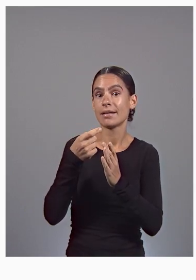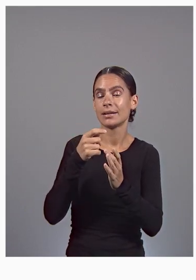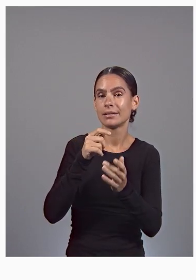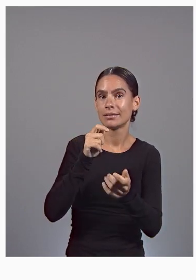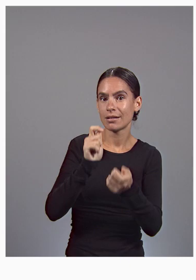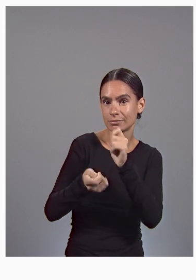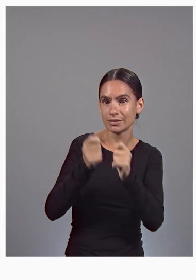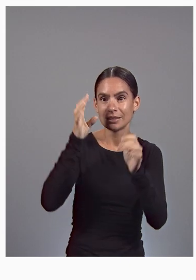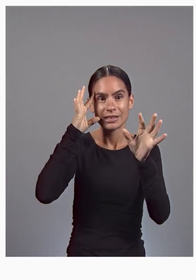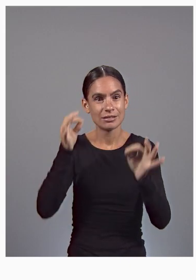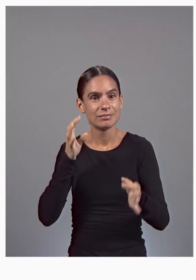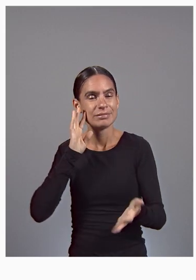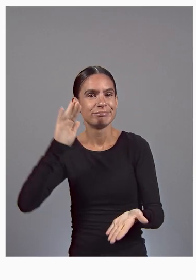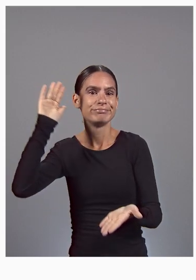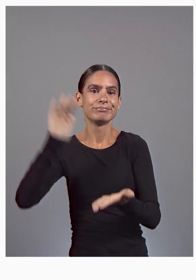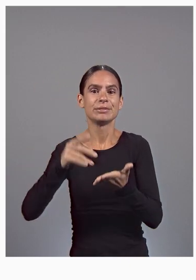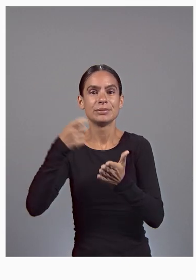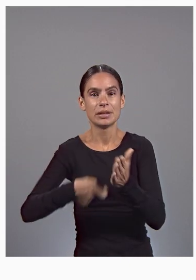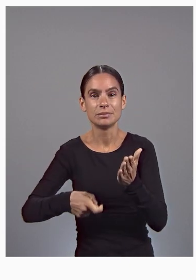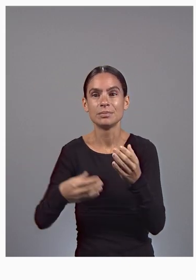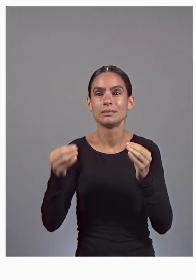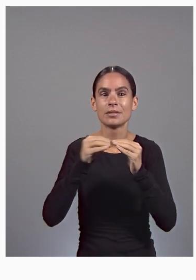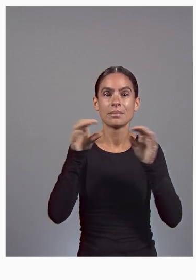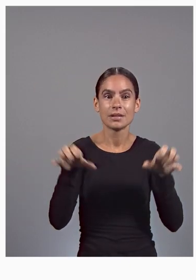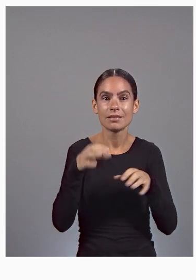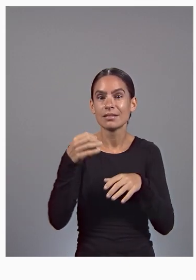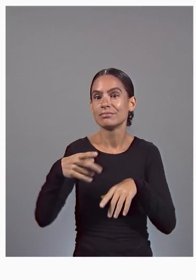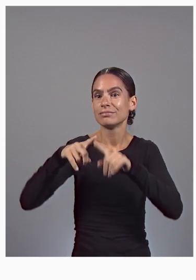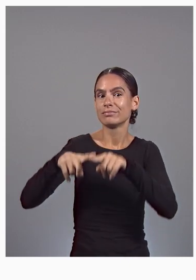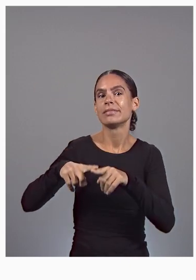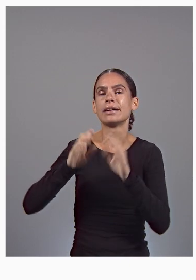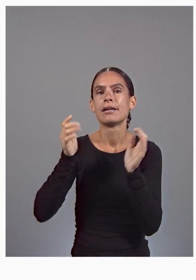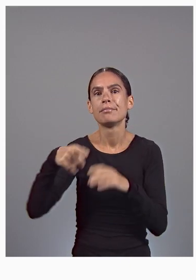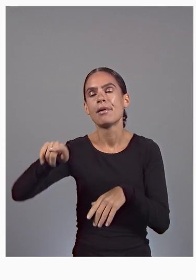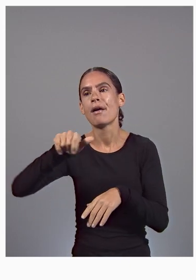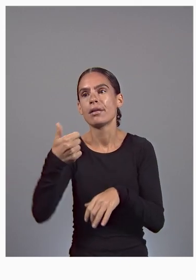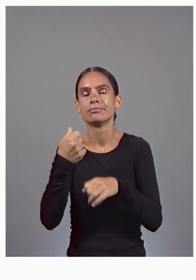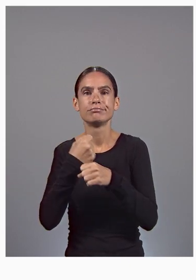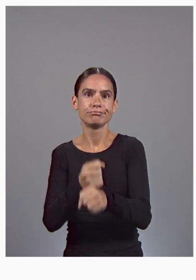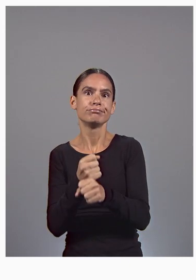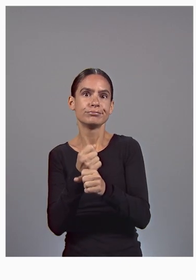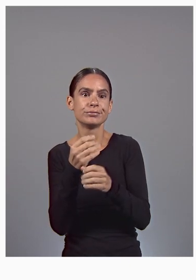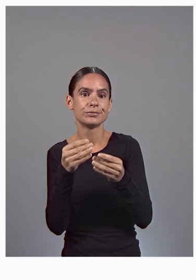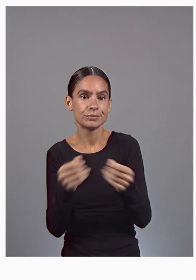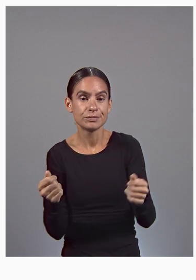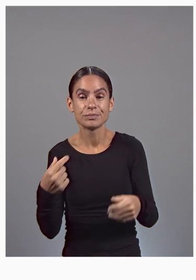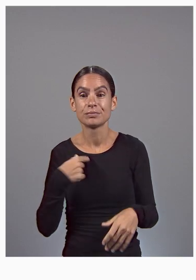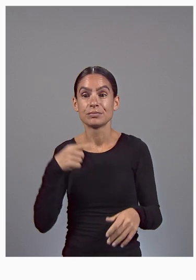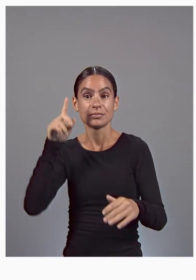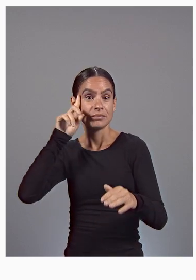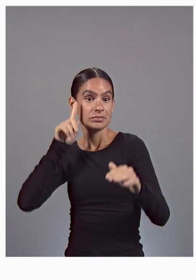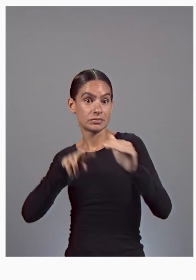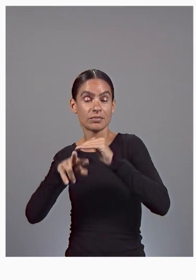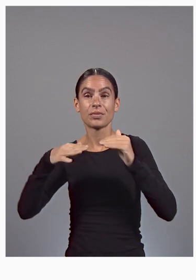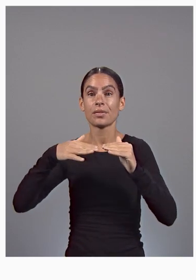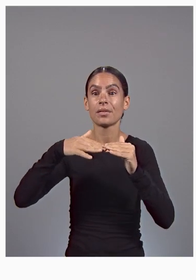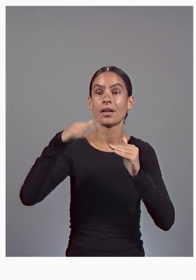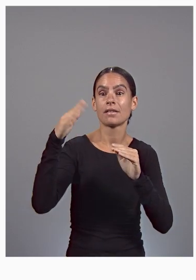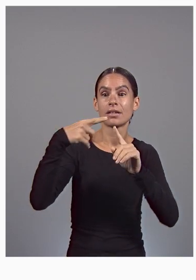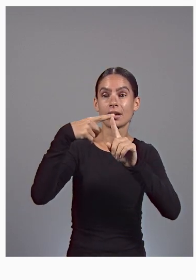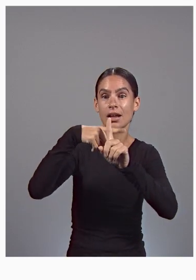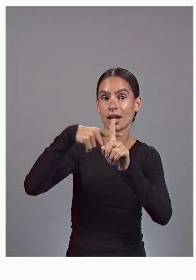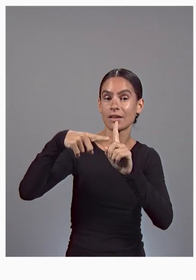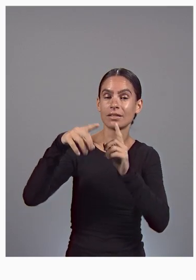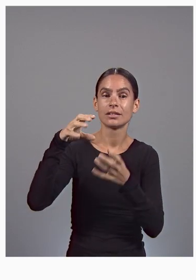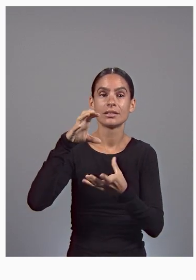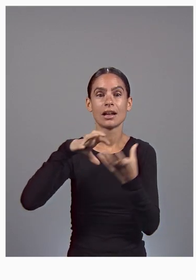higher reliability than any handcrafted solution. So is my prediction that over half of cloud infrastructure decisions will be automated based